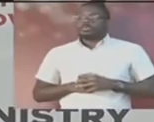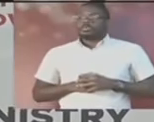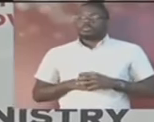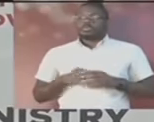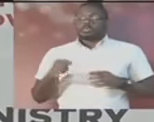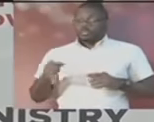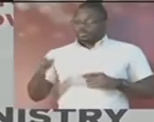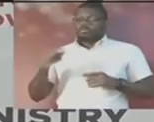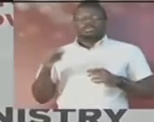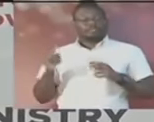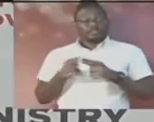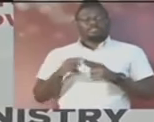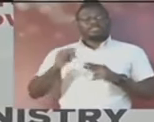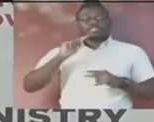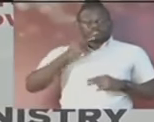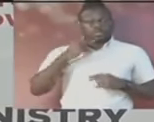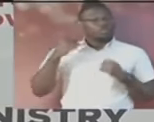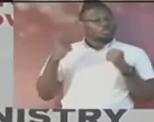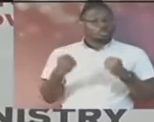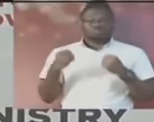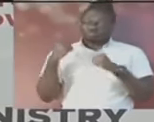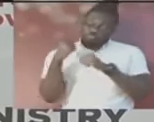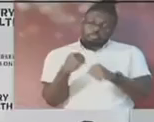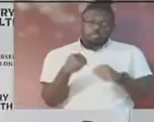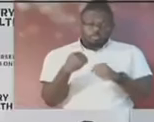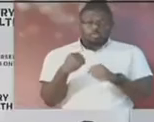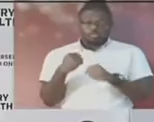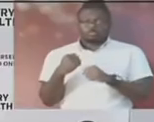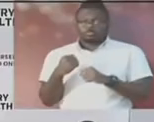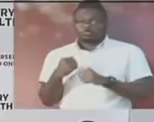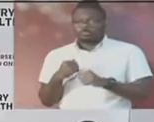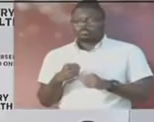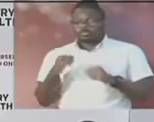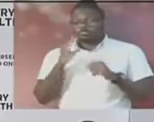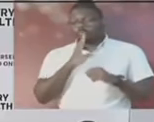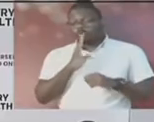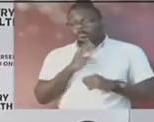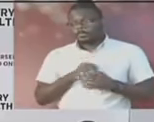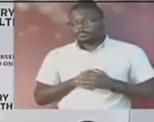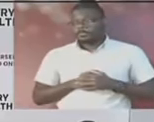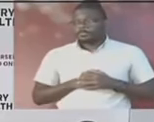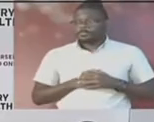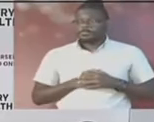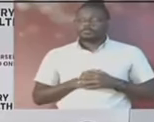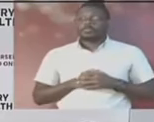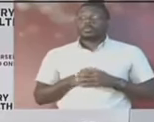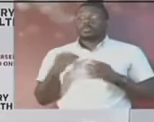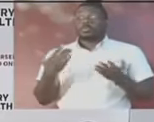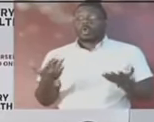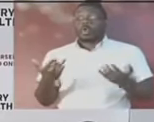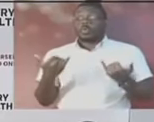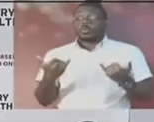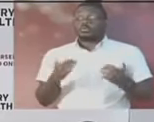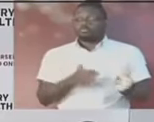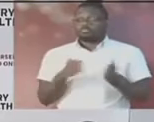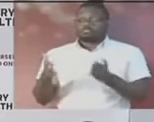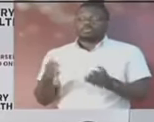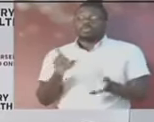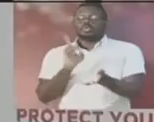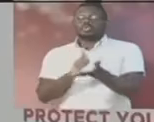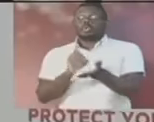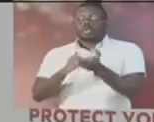very much. I now invite Dr. Avery Hines to deliver today's epidemiological update. Dr. Hines. Okay,